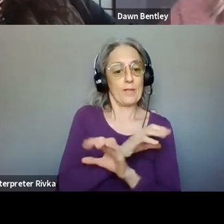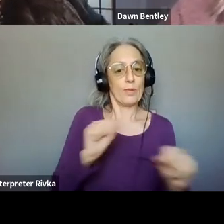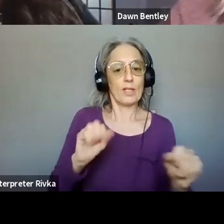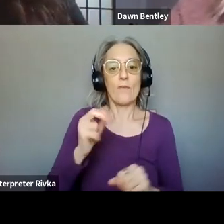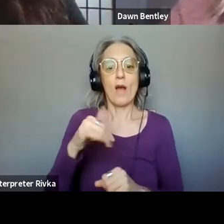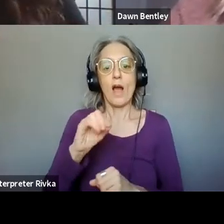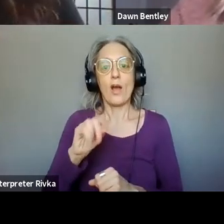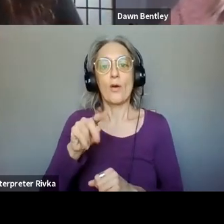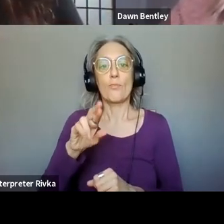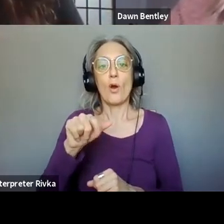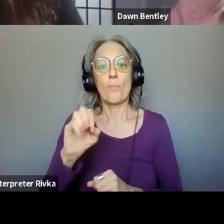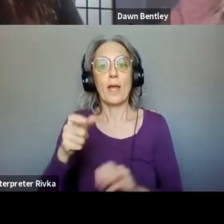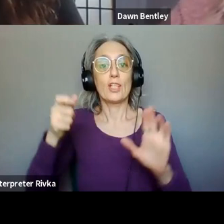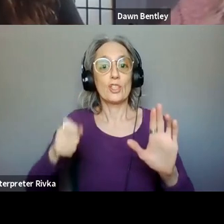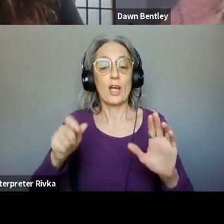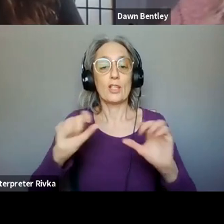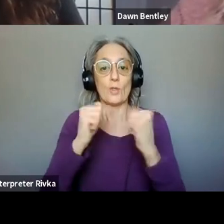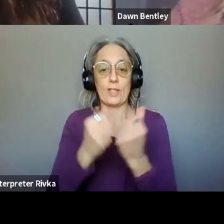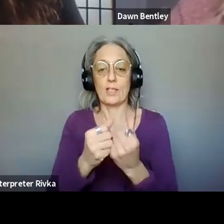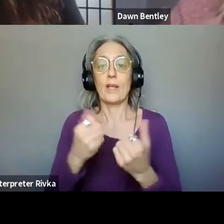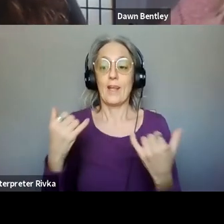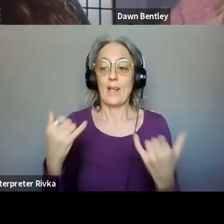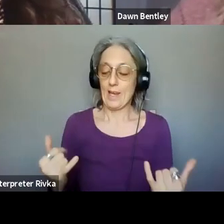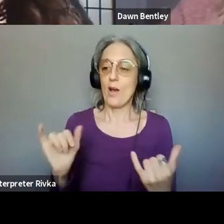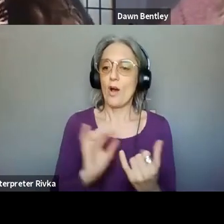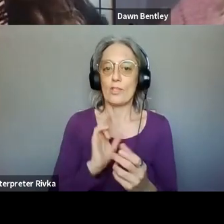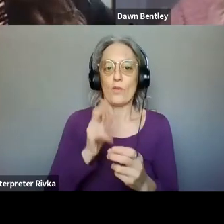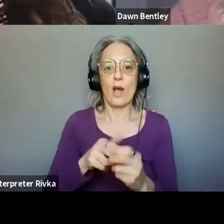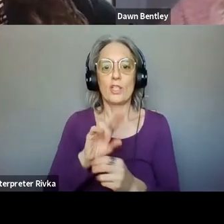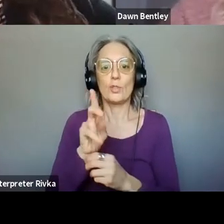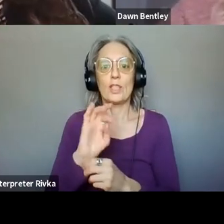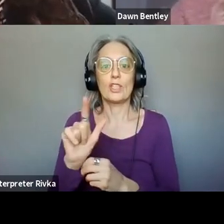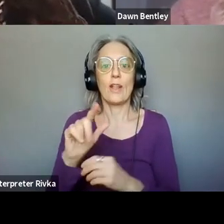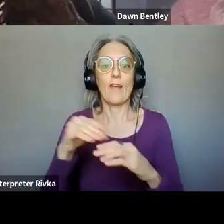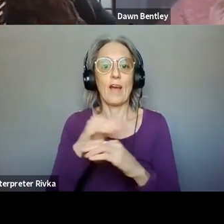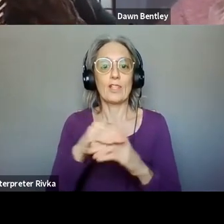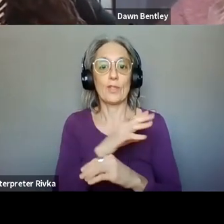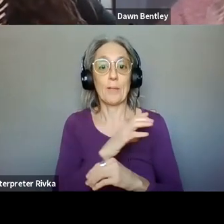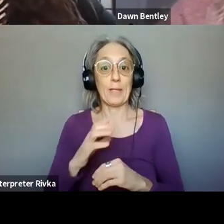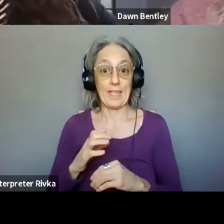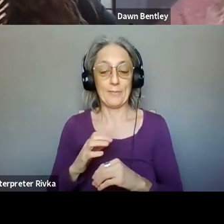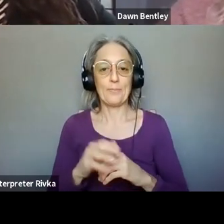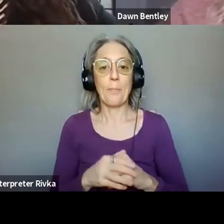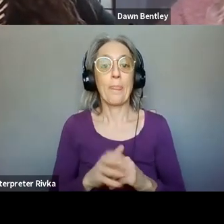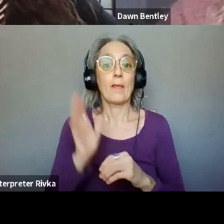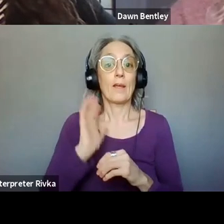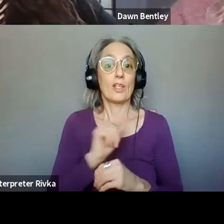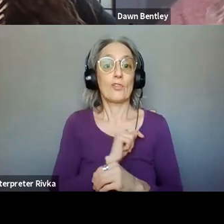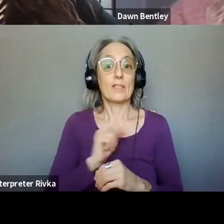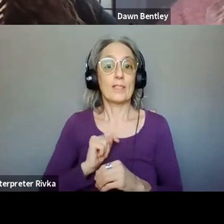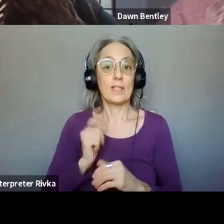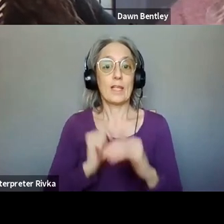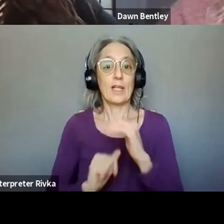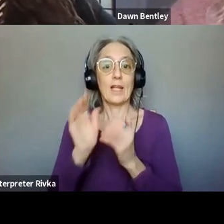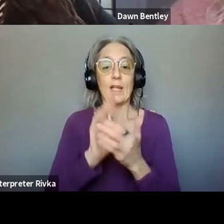Judges Association, as well as currently serving on the Judicial Advisory Committee. He's a former trustee of the National College